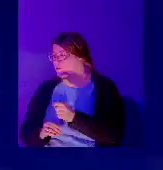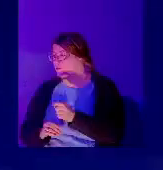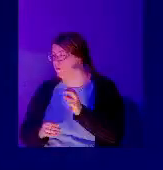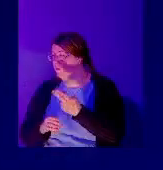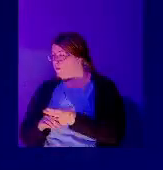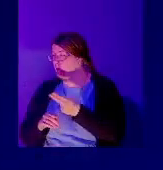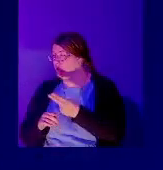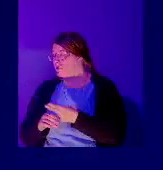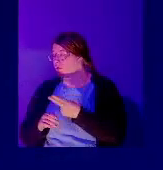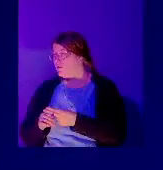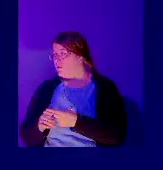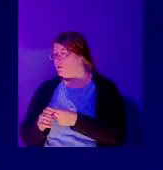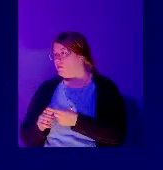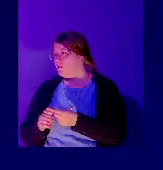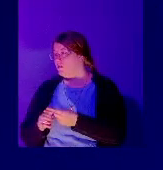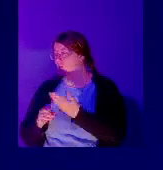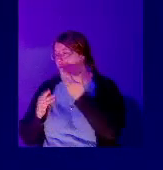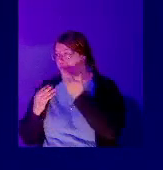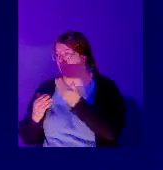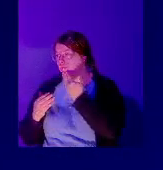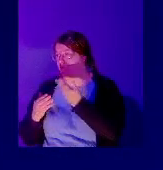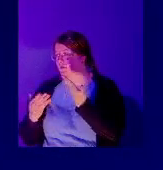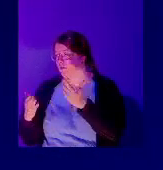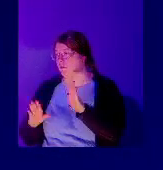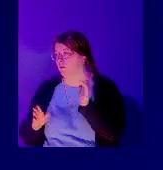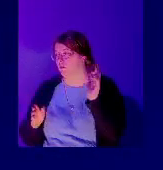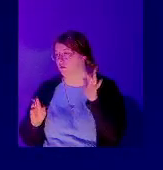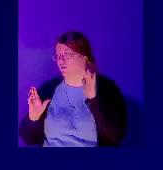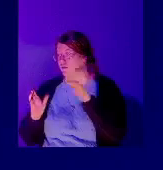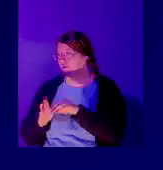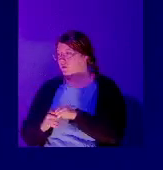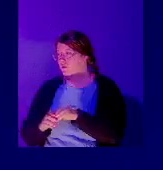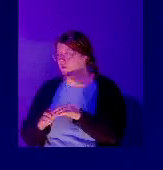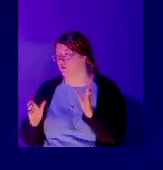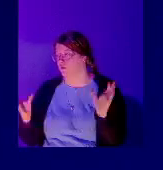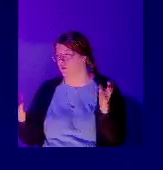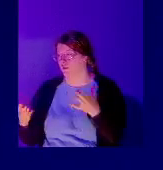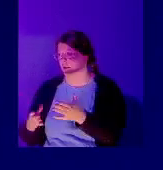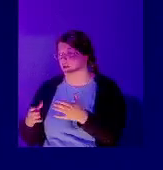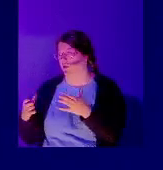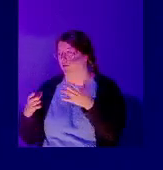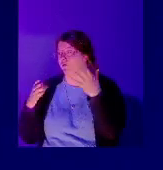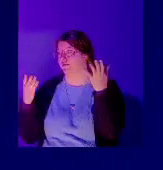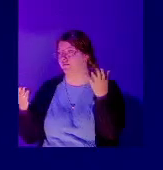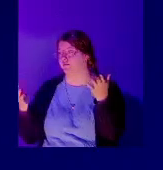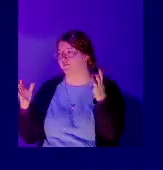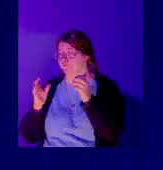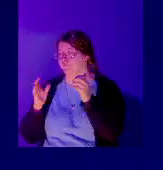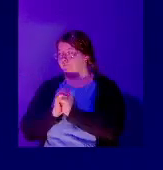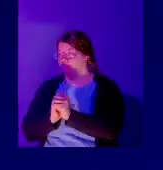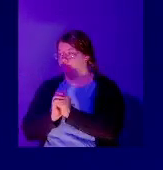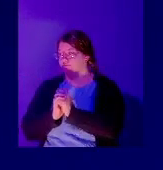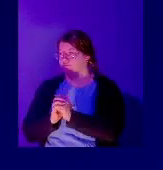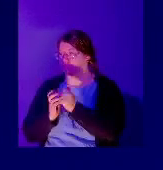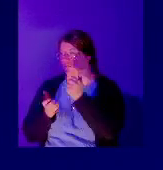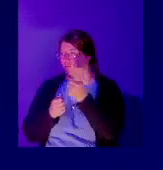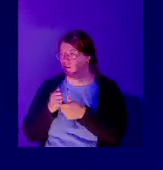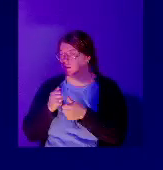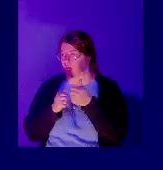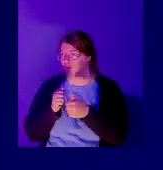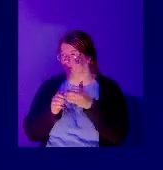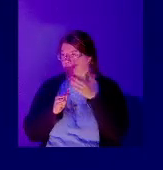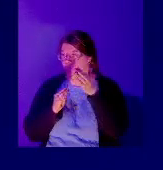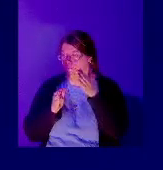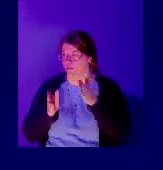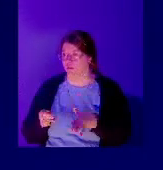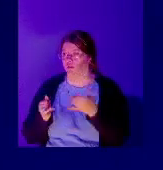glory and honor that you deserve. And I just pray for each and every one of us right now that we just give whatever is on our hearts